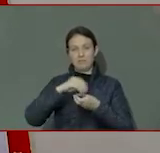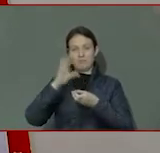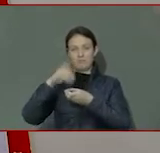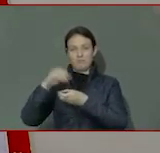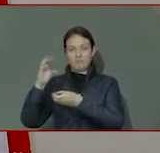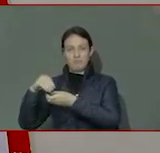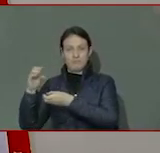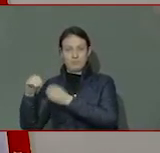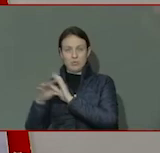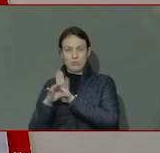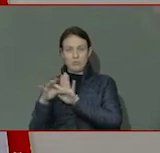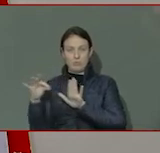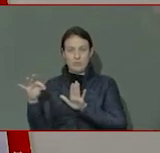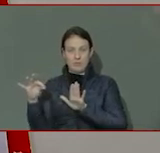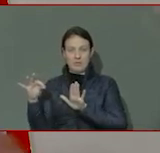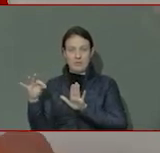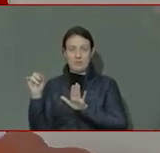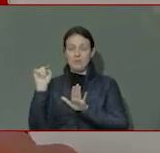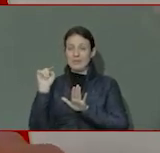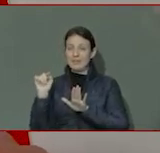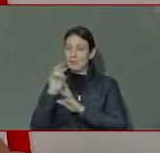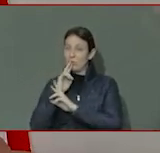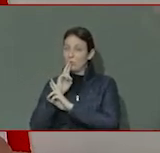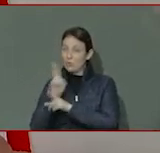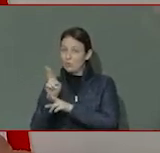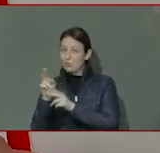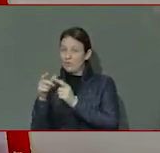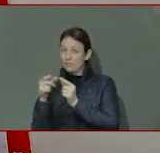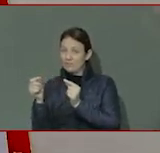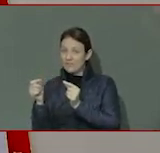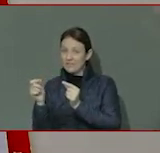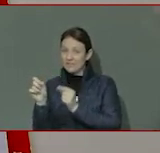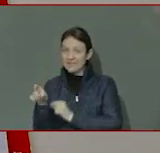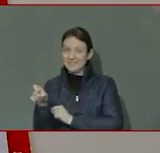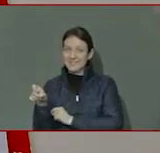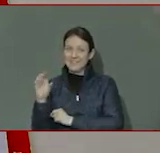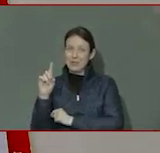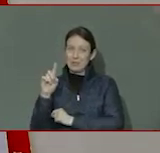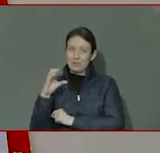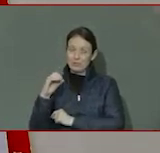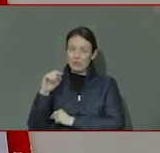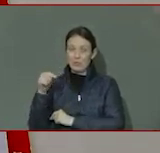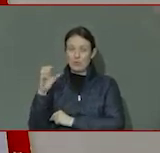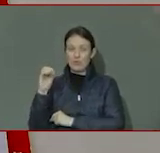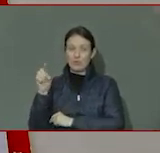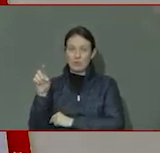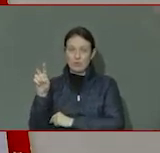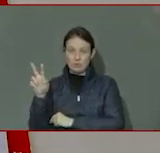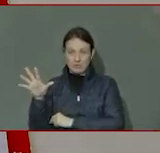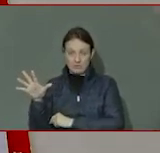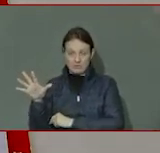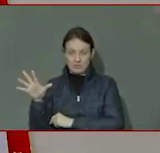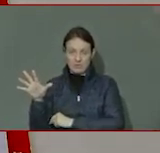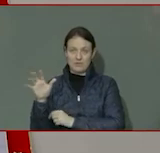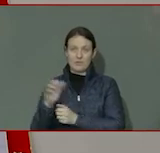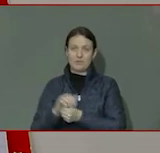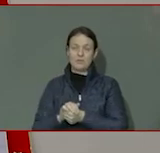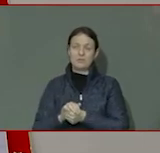this is what actually reacted with the hydrochloric acid. So the concentration,